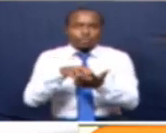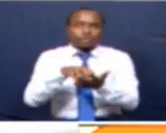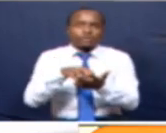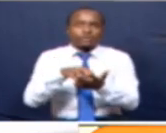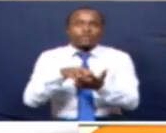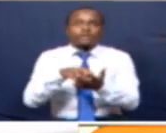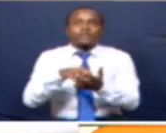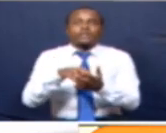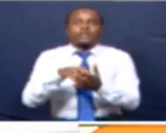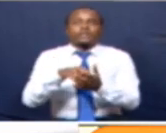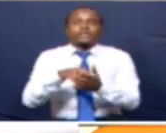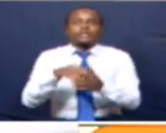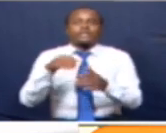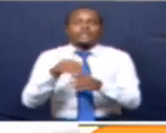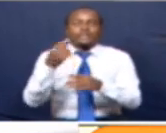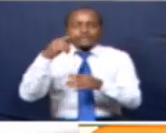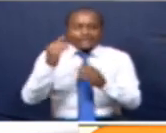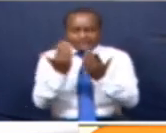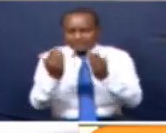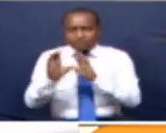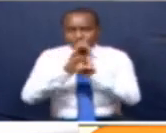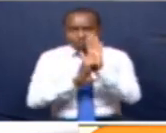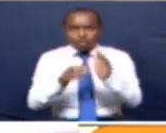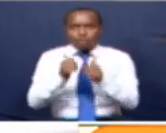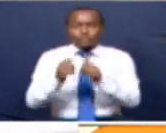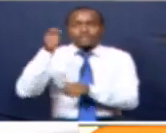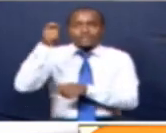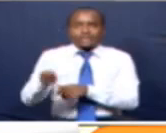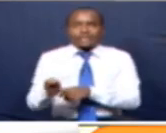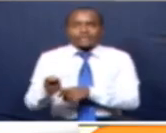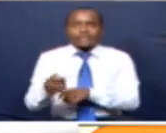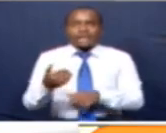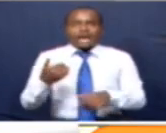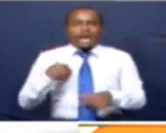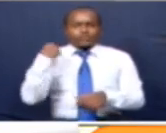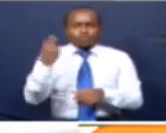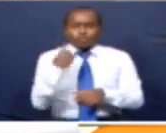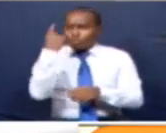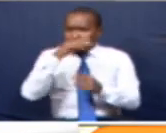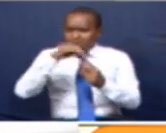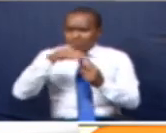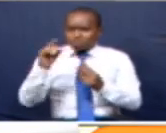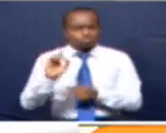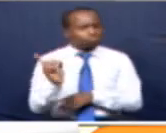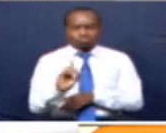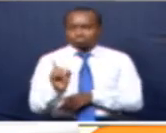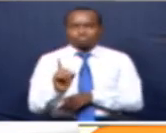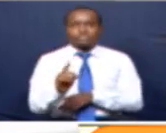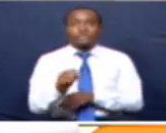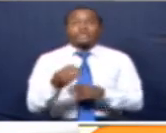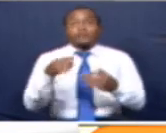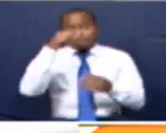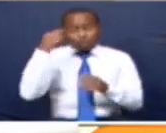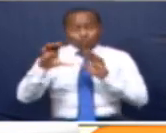in a proper reading of the Constitution in which the judge has only one option, which is to sentence to death, since the